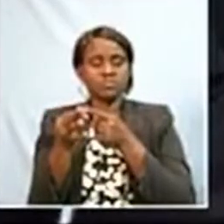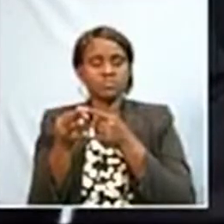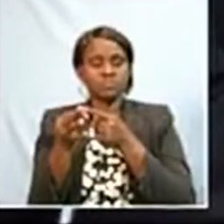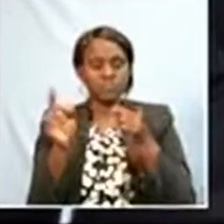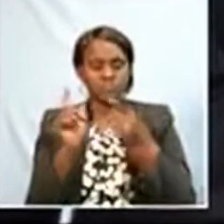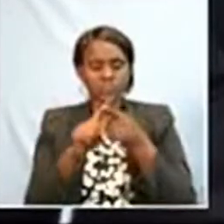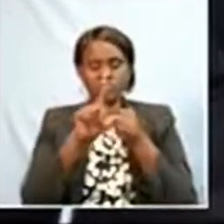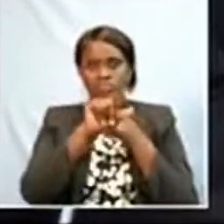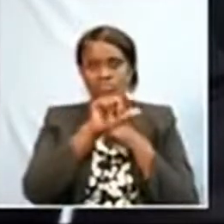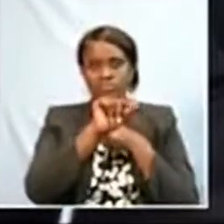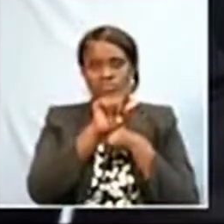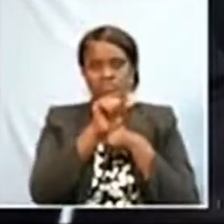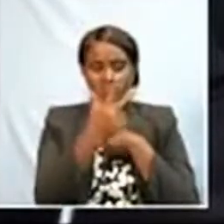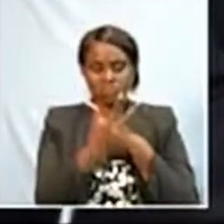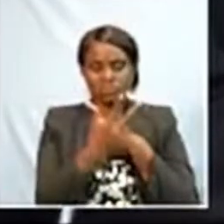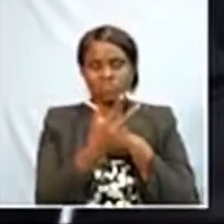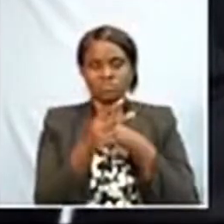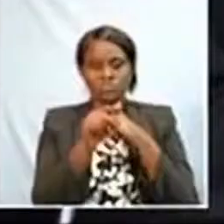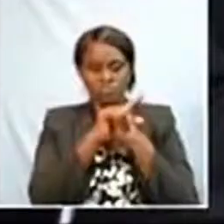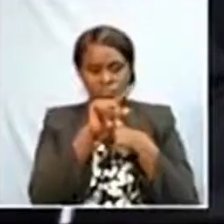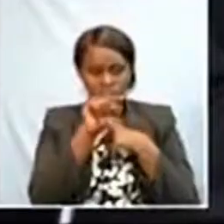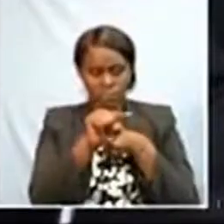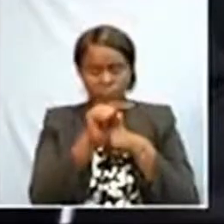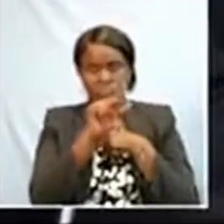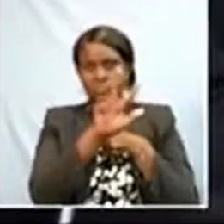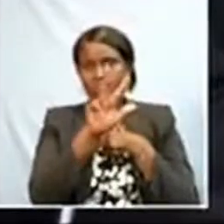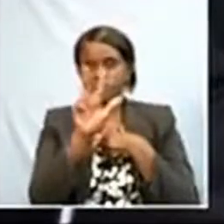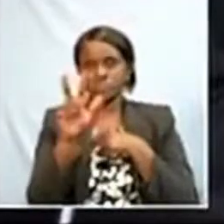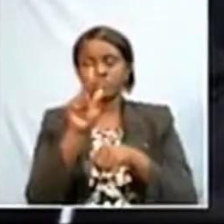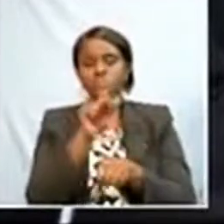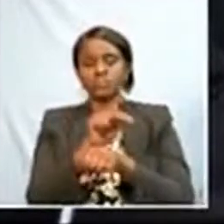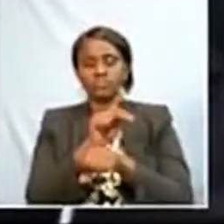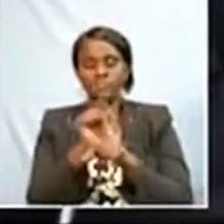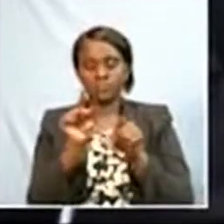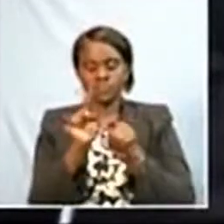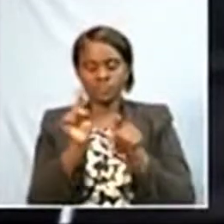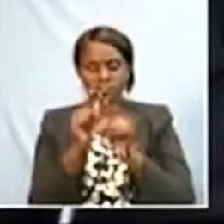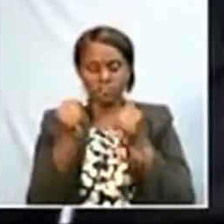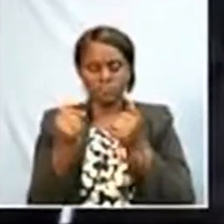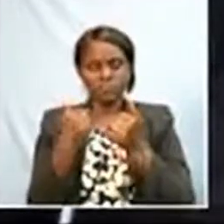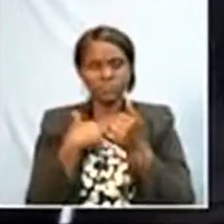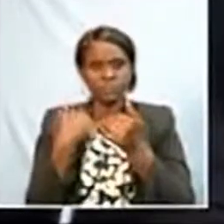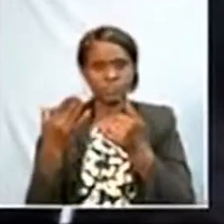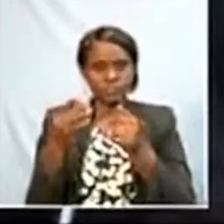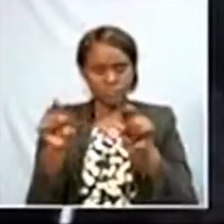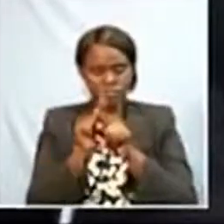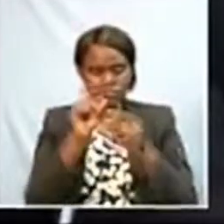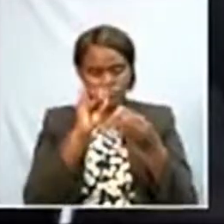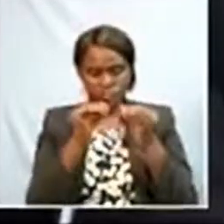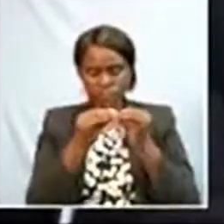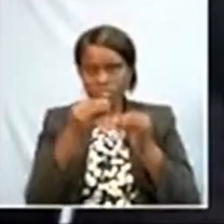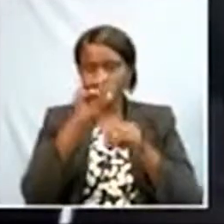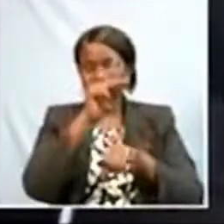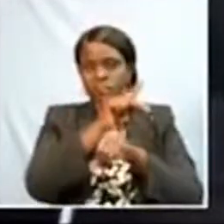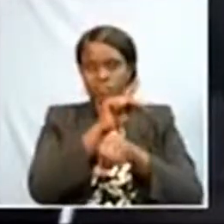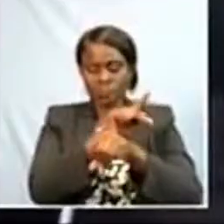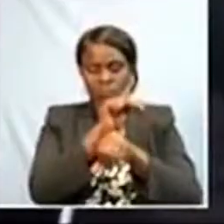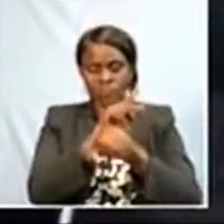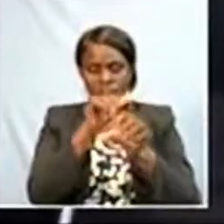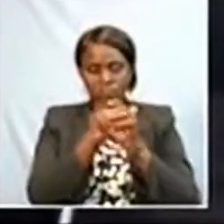to 2023 were 33 projects. Immediately you see such a number of projects